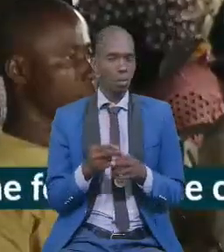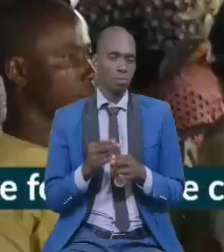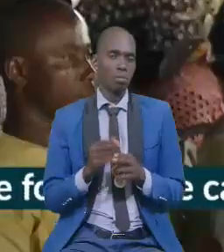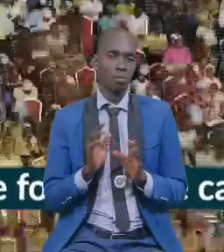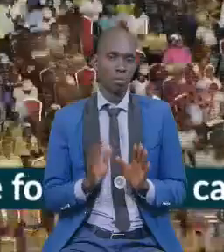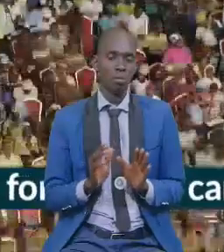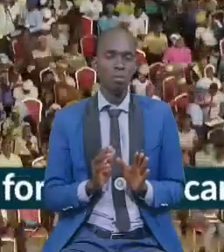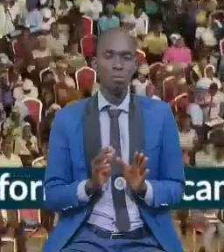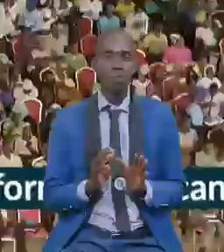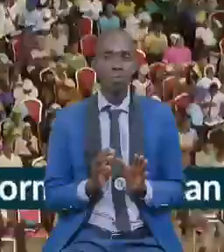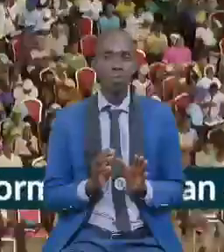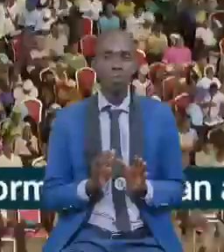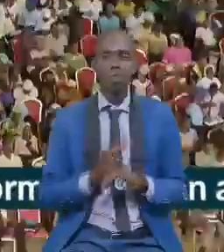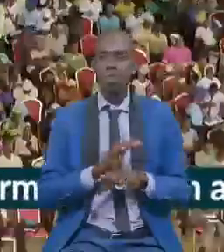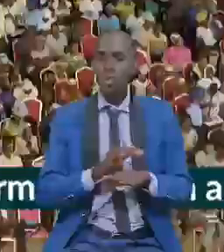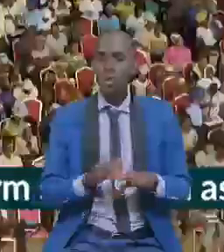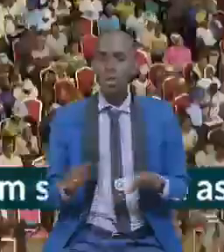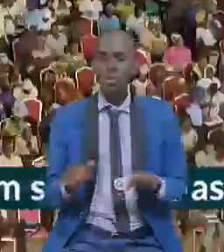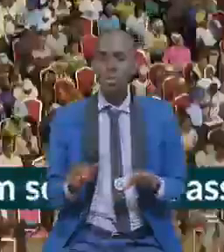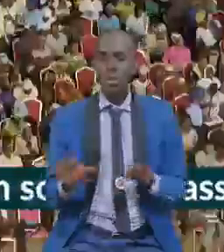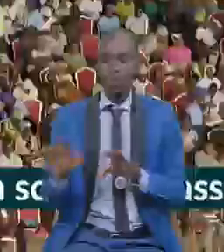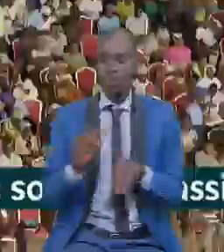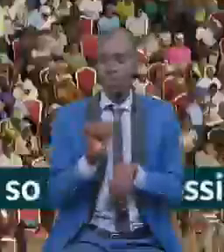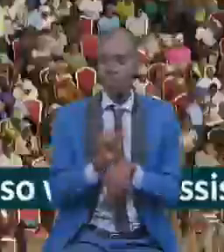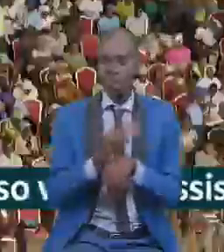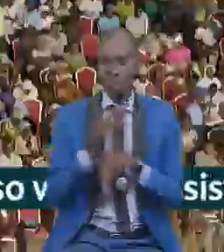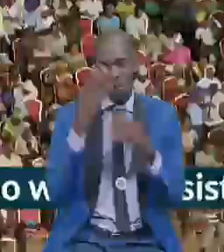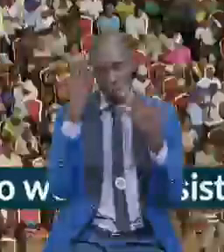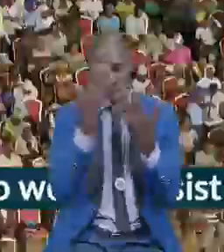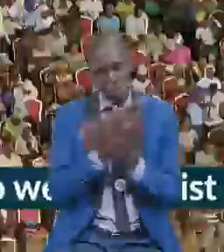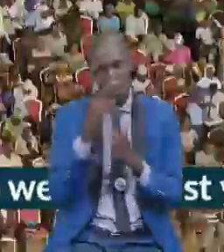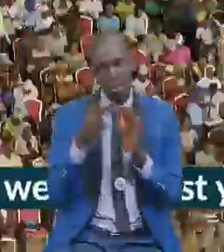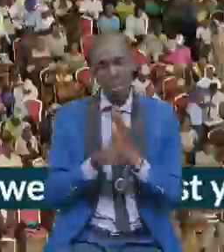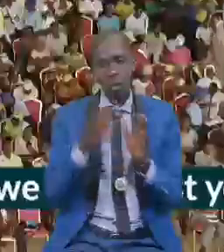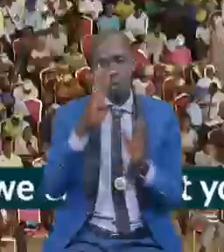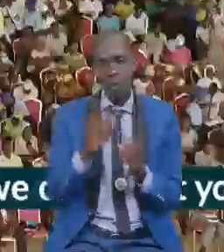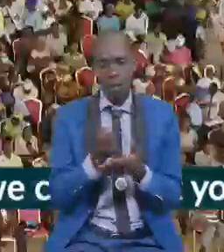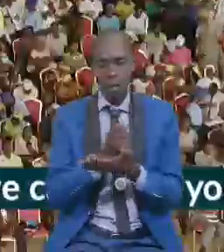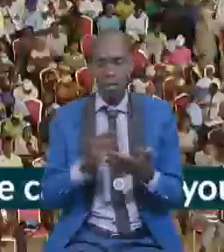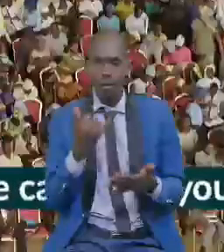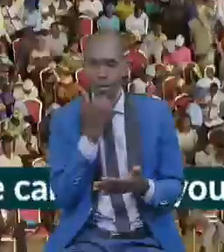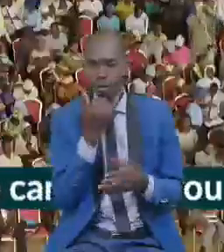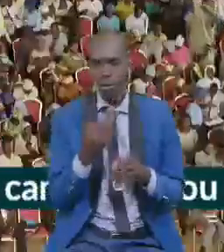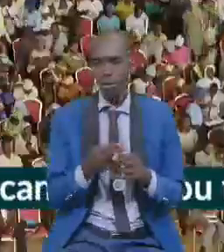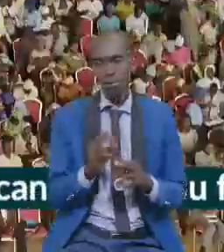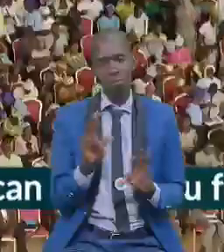Let's not do the work of darkness again. We are out of them all.